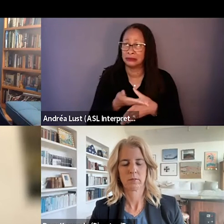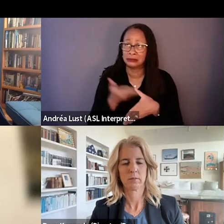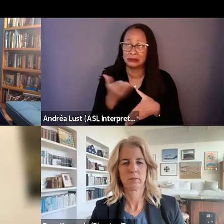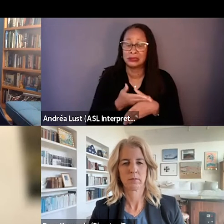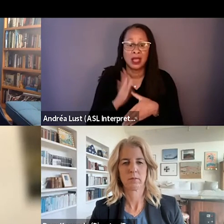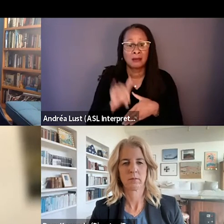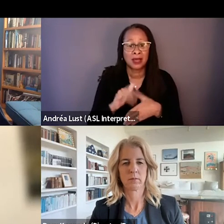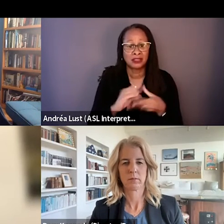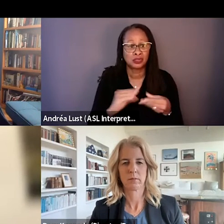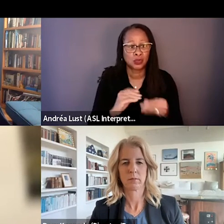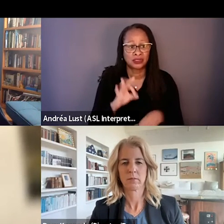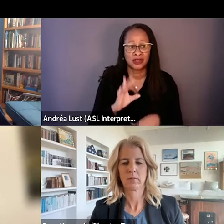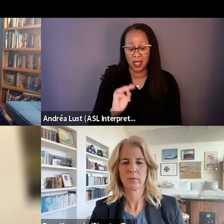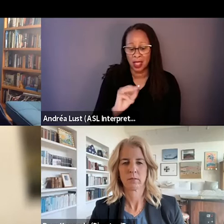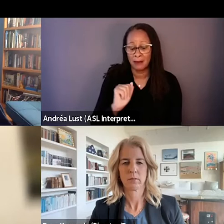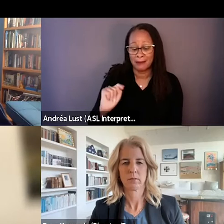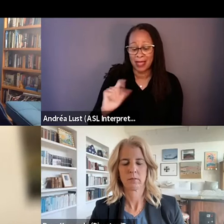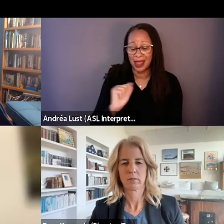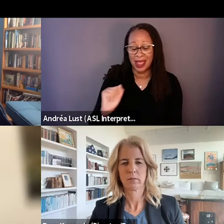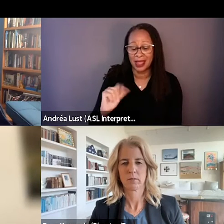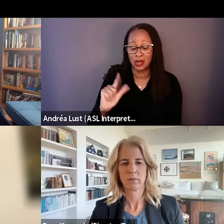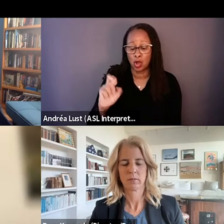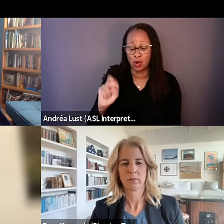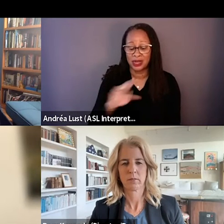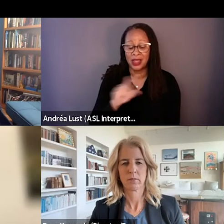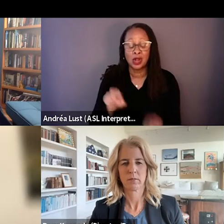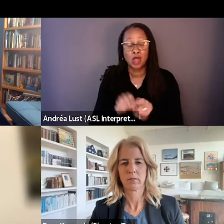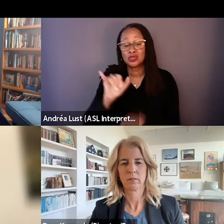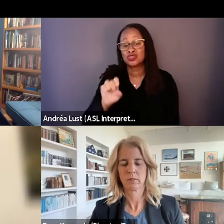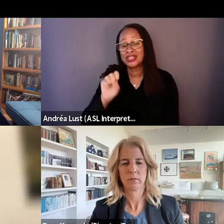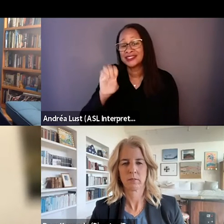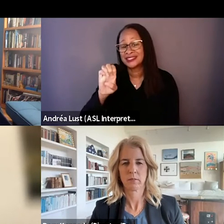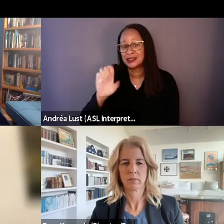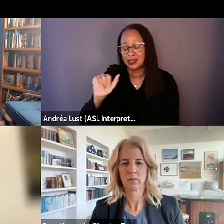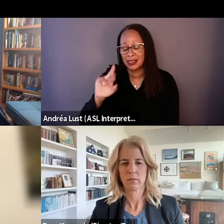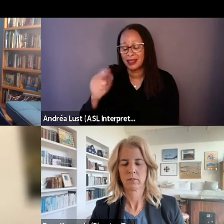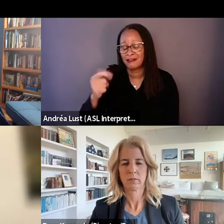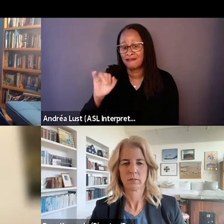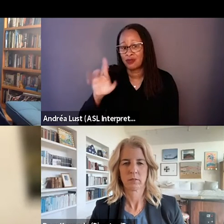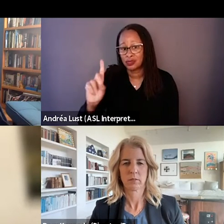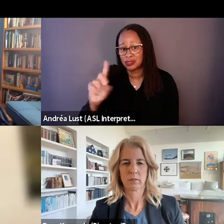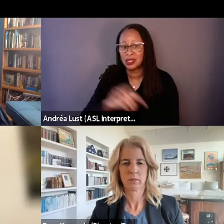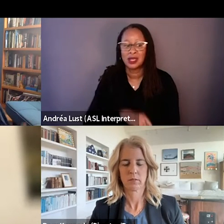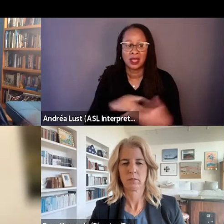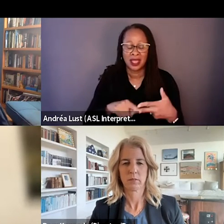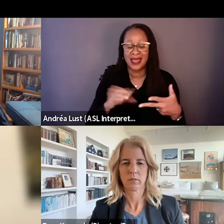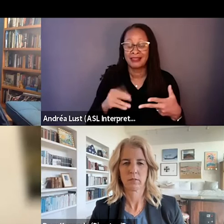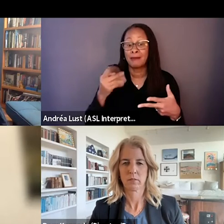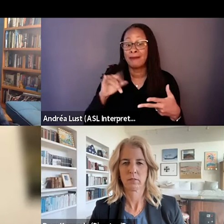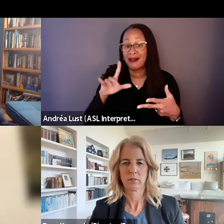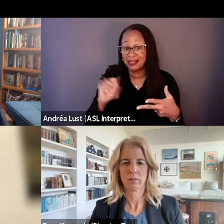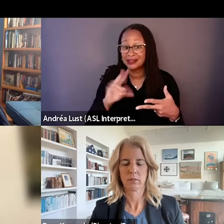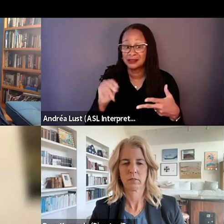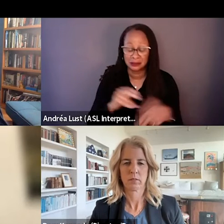of both Matt and Lauren and also Jesse and of course, you know, the pilots and the people,